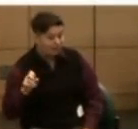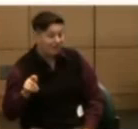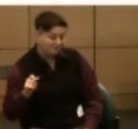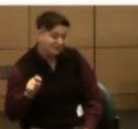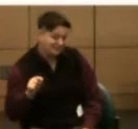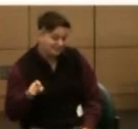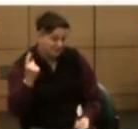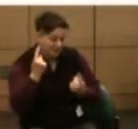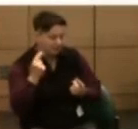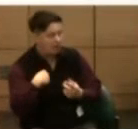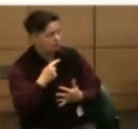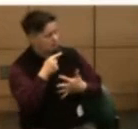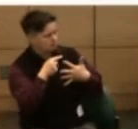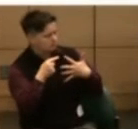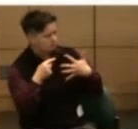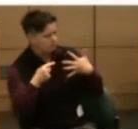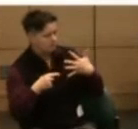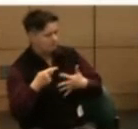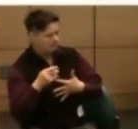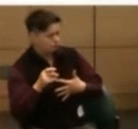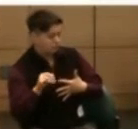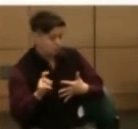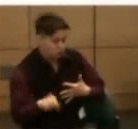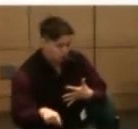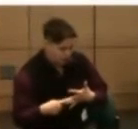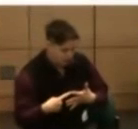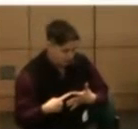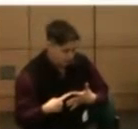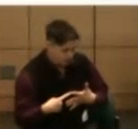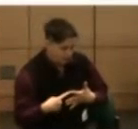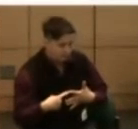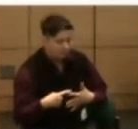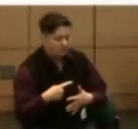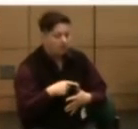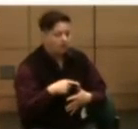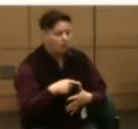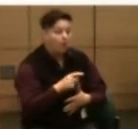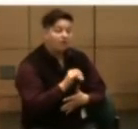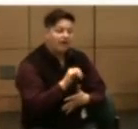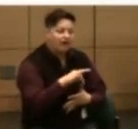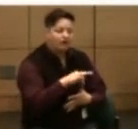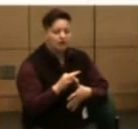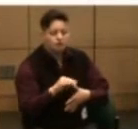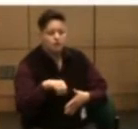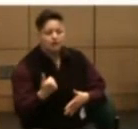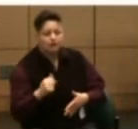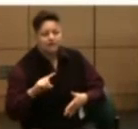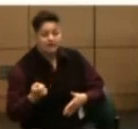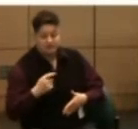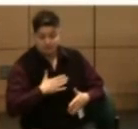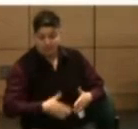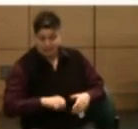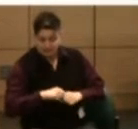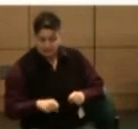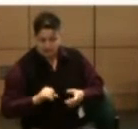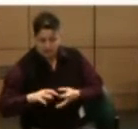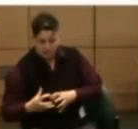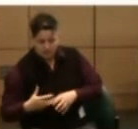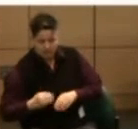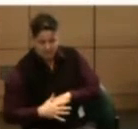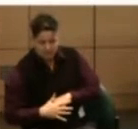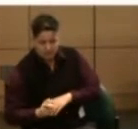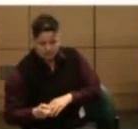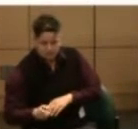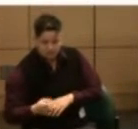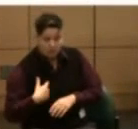is something can relate to another diagnosis in another body system, or if this is potentially going to cause progressive